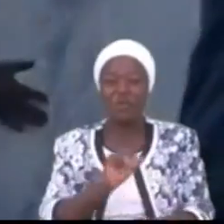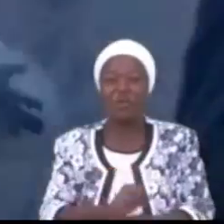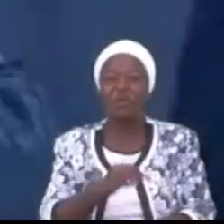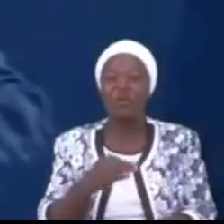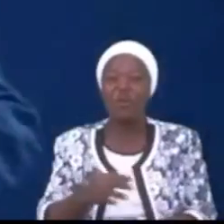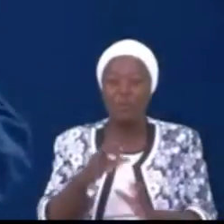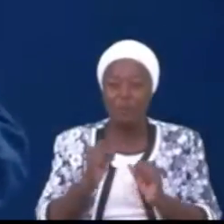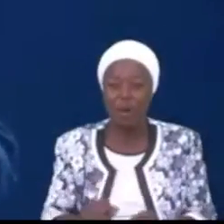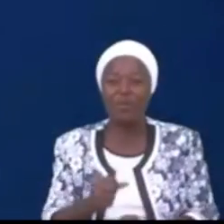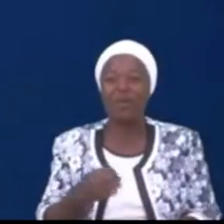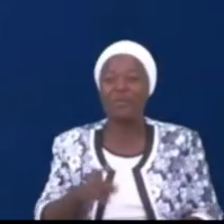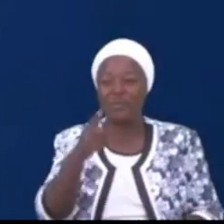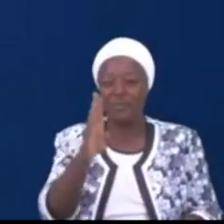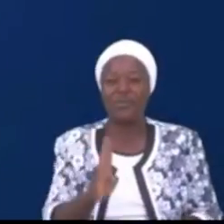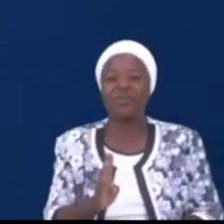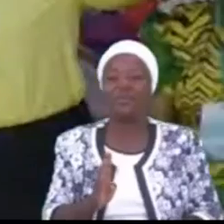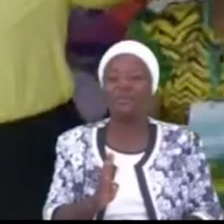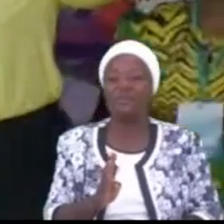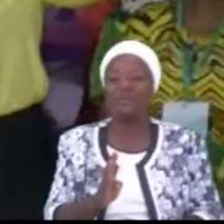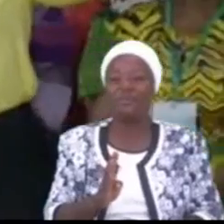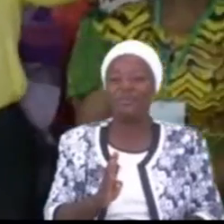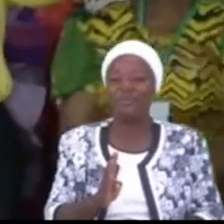power of God.